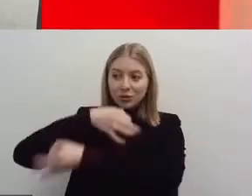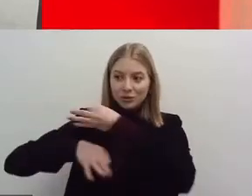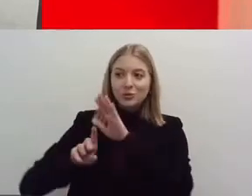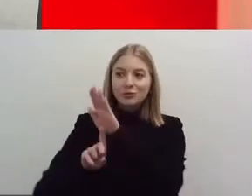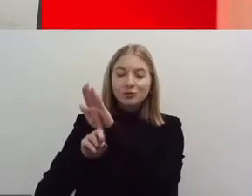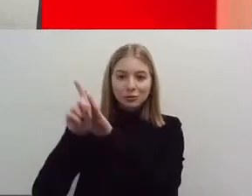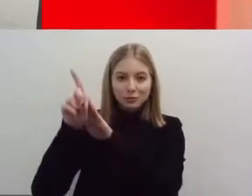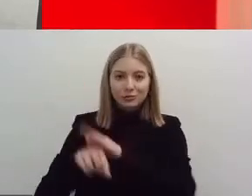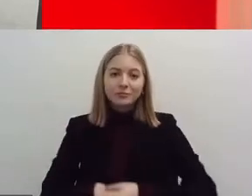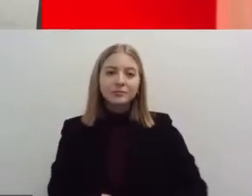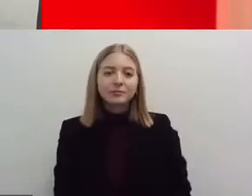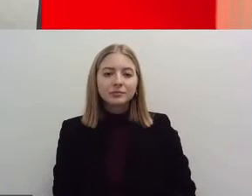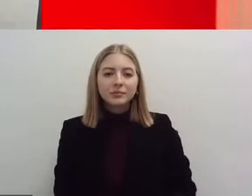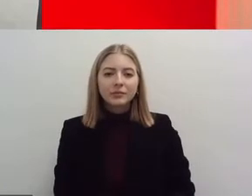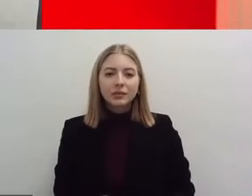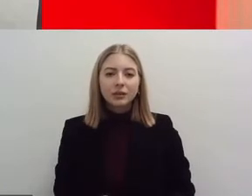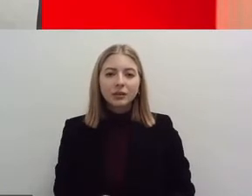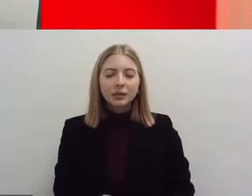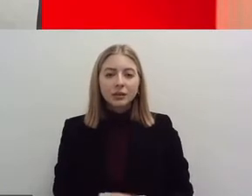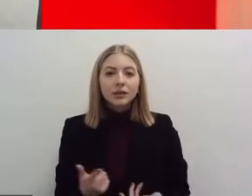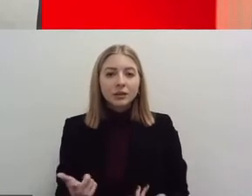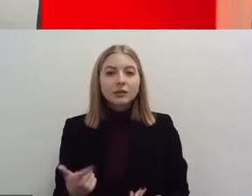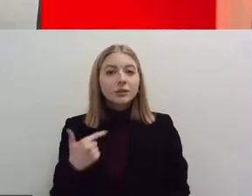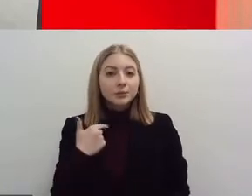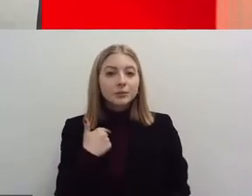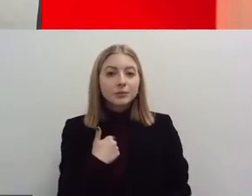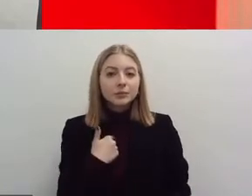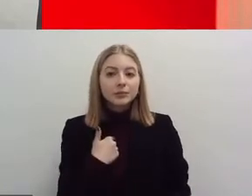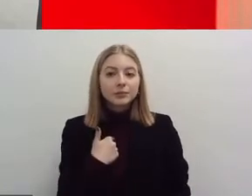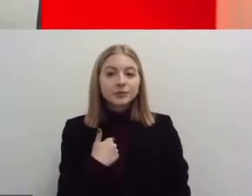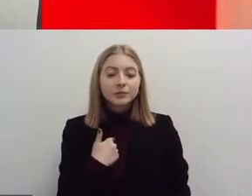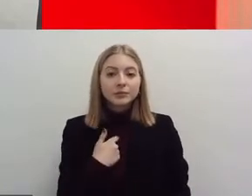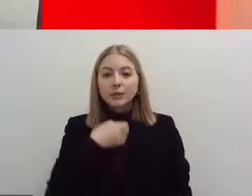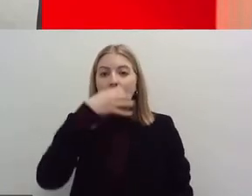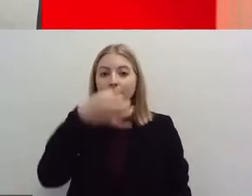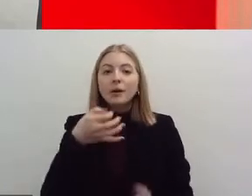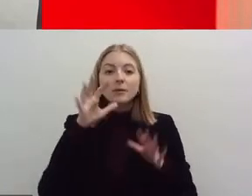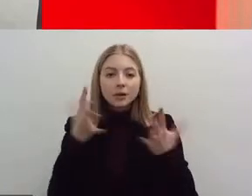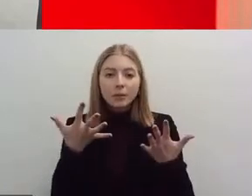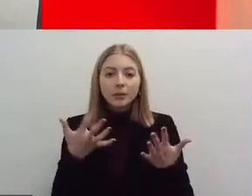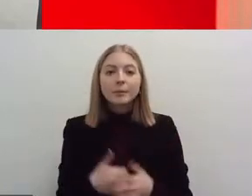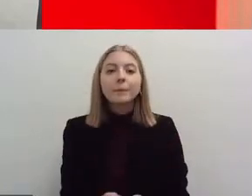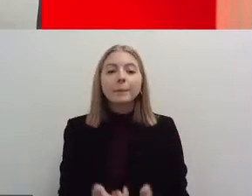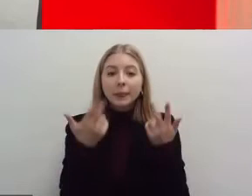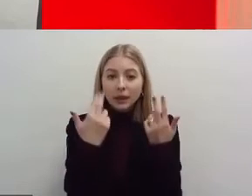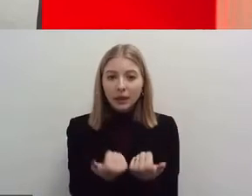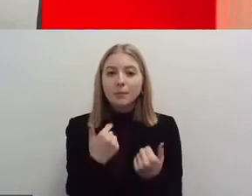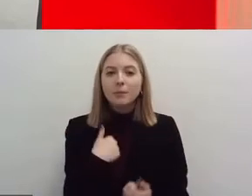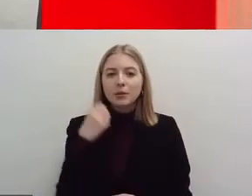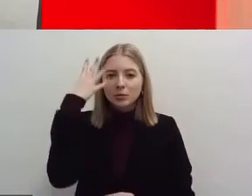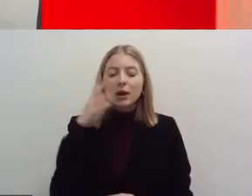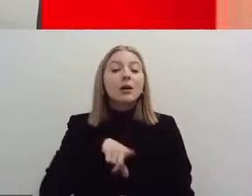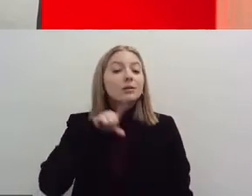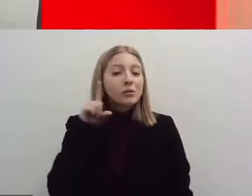that there's no one way to help children or help young people, but there are some basics and some